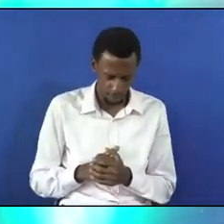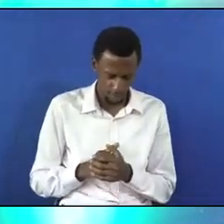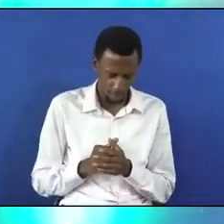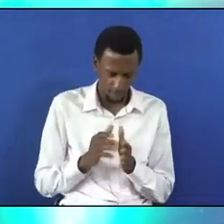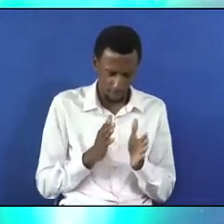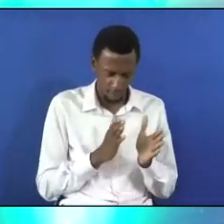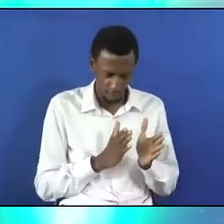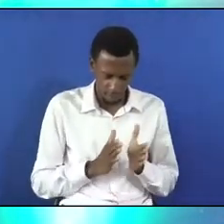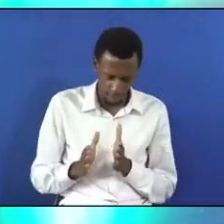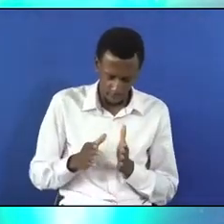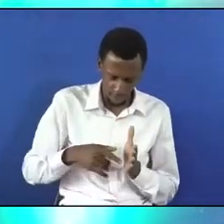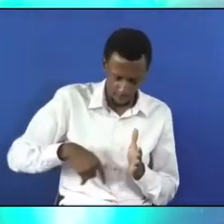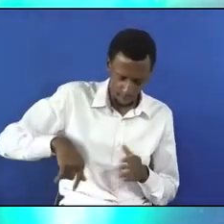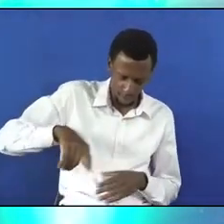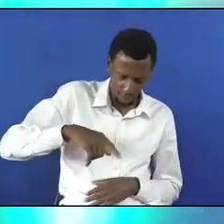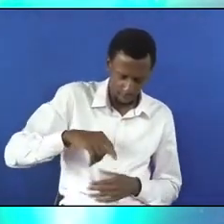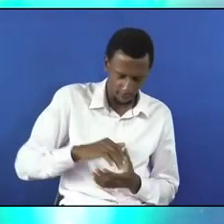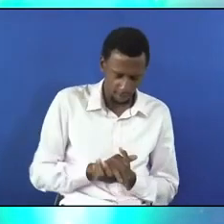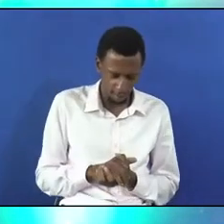prepare us